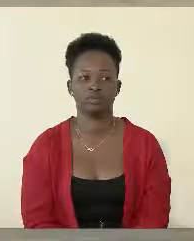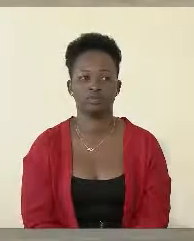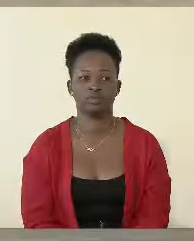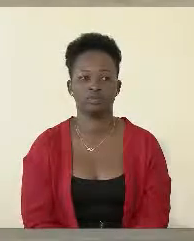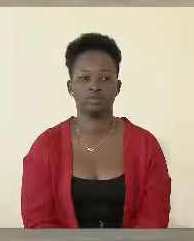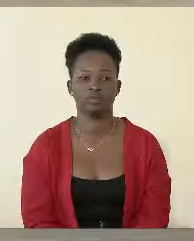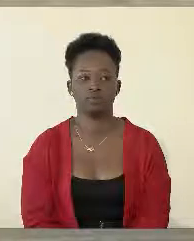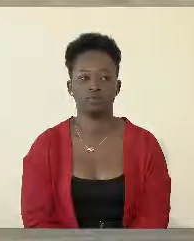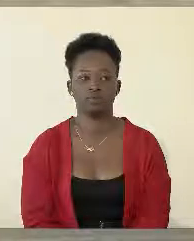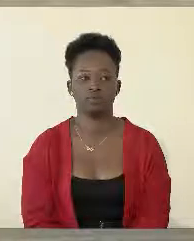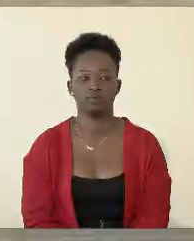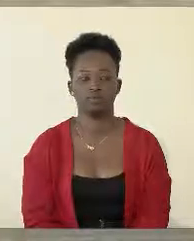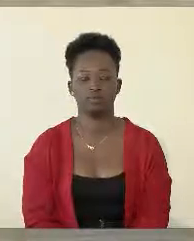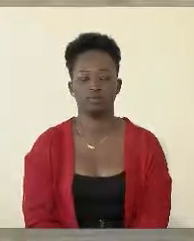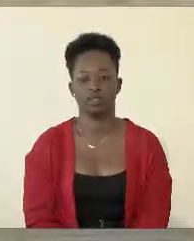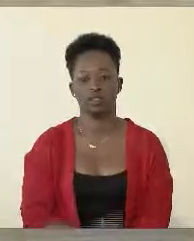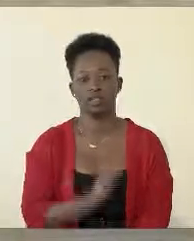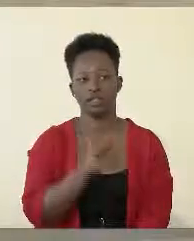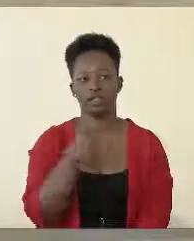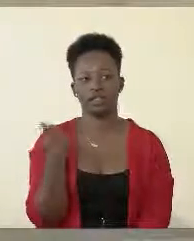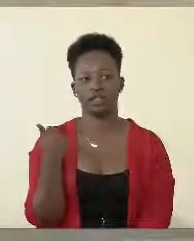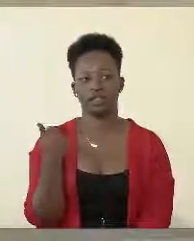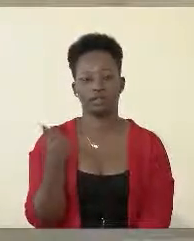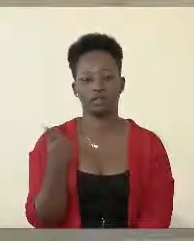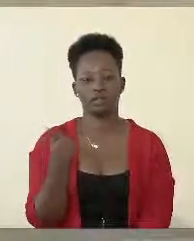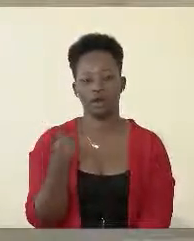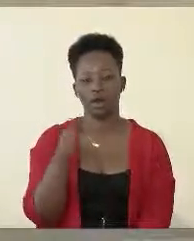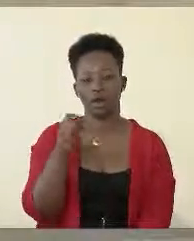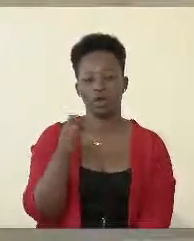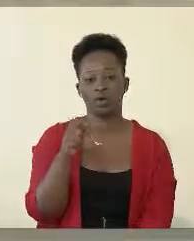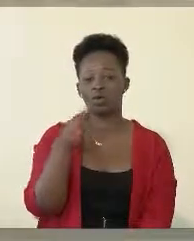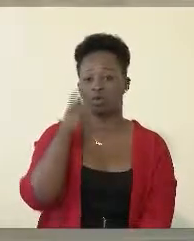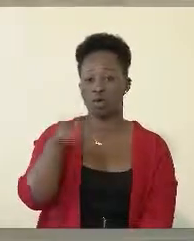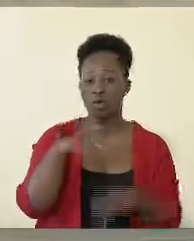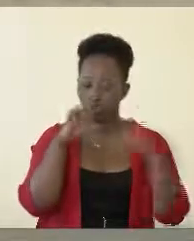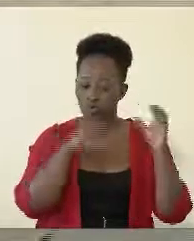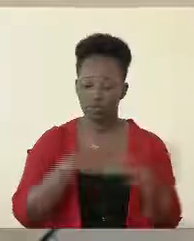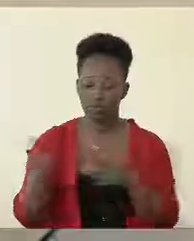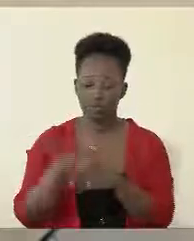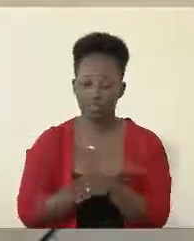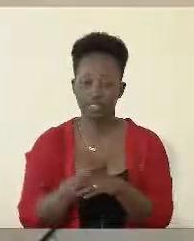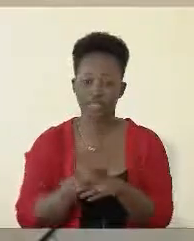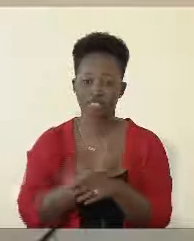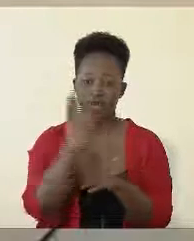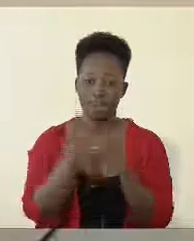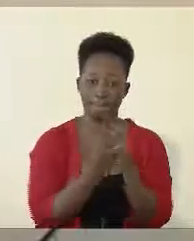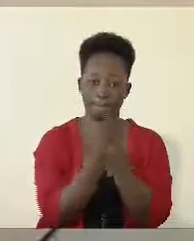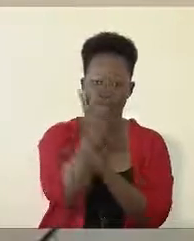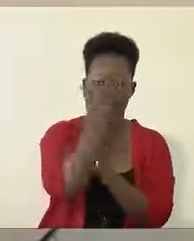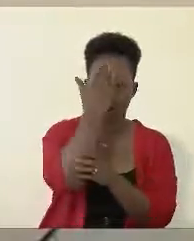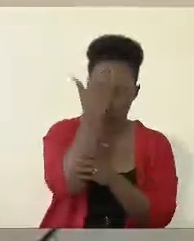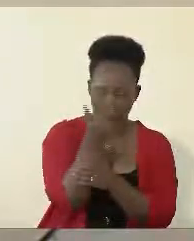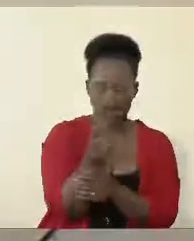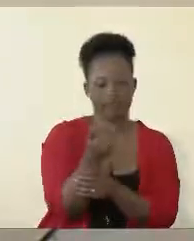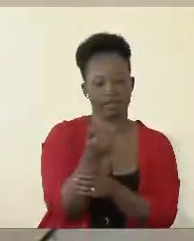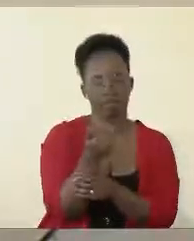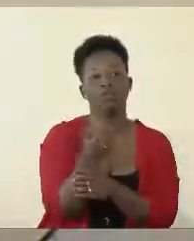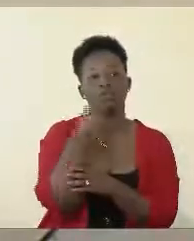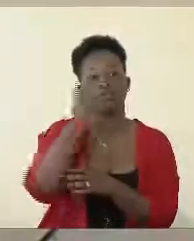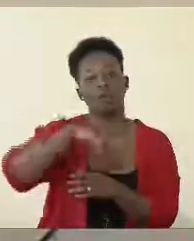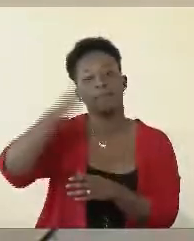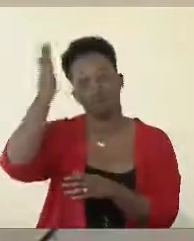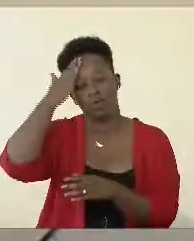also to be known or to gain respect and recognition.